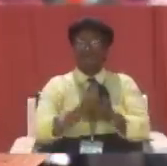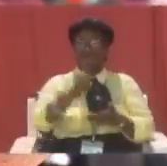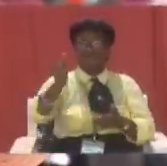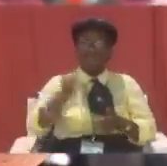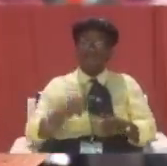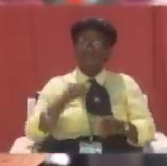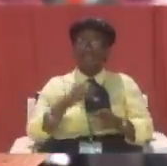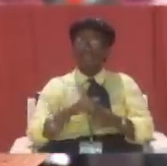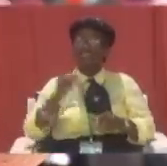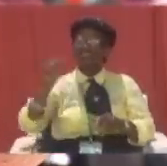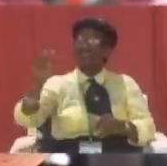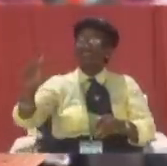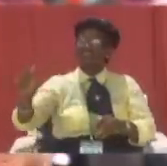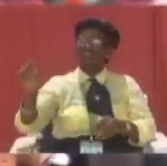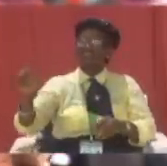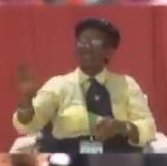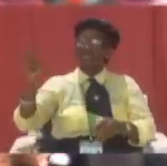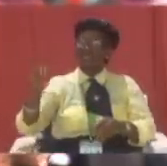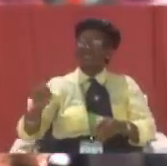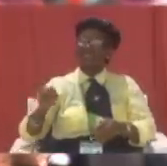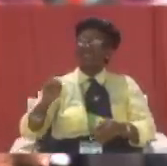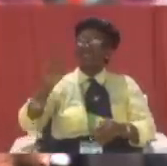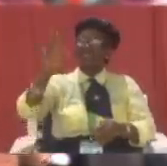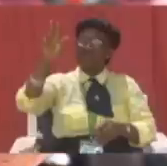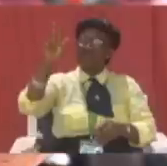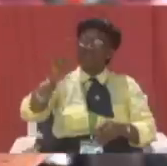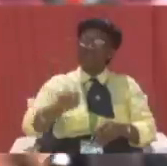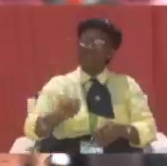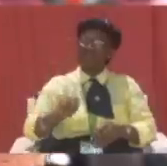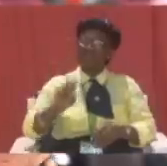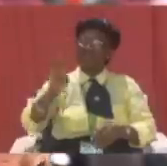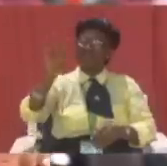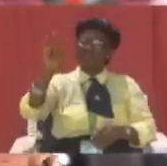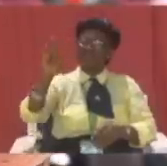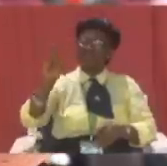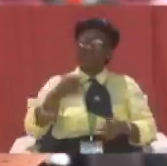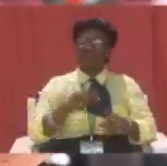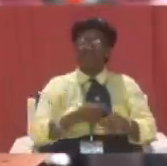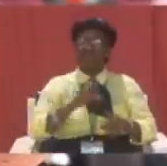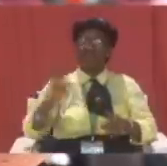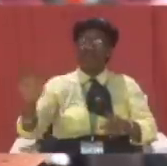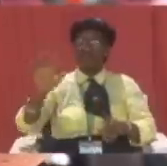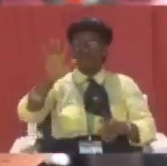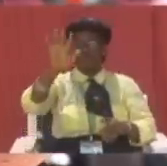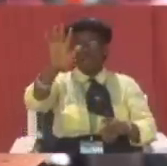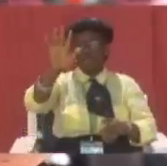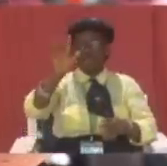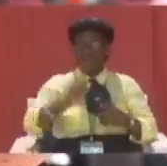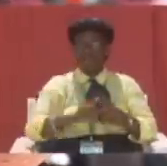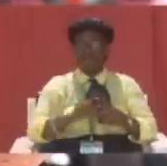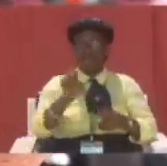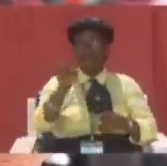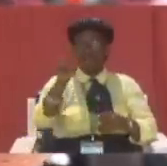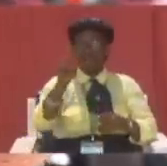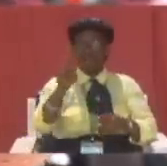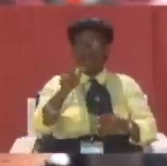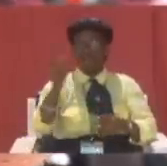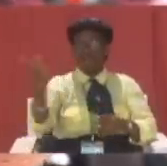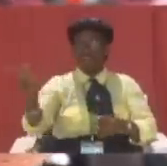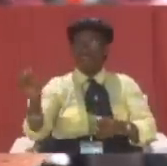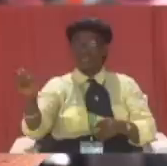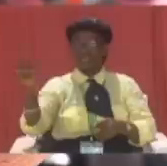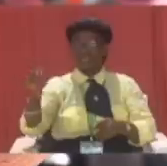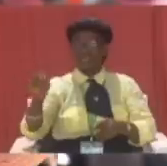In Genesis 37, from verse 5 to 11, Genesis 37 from verse 5